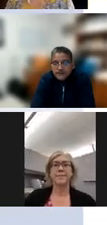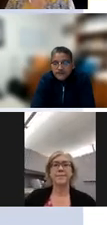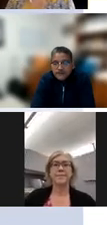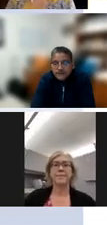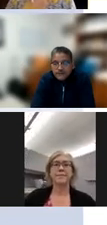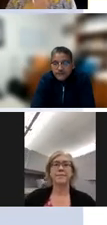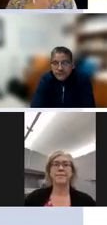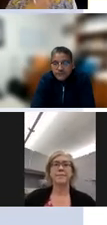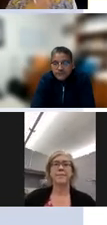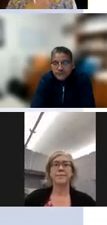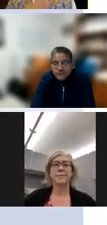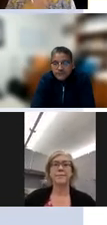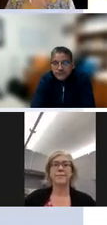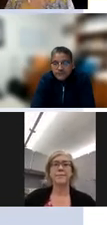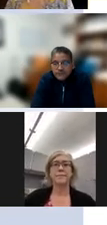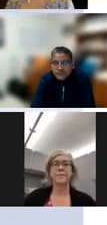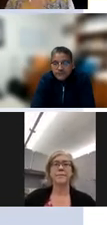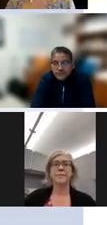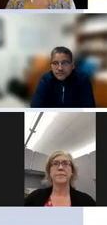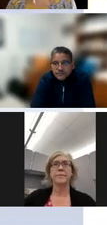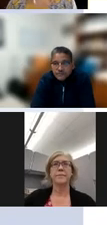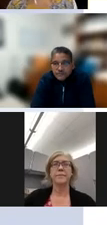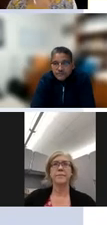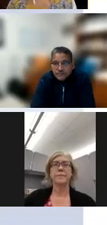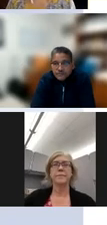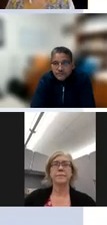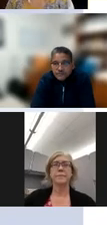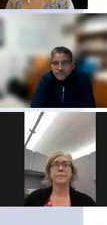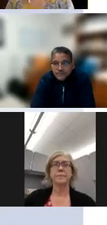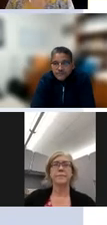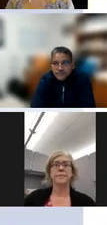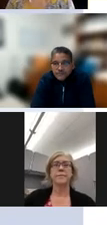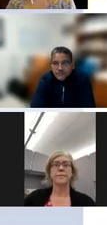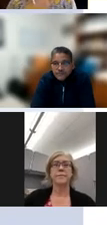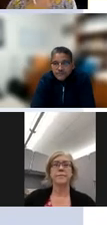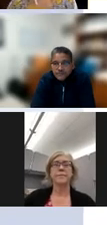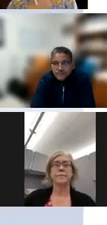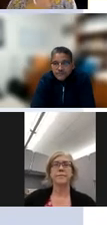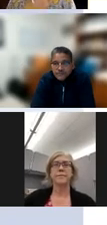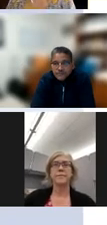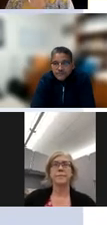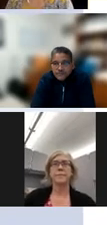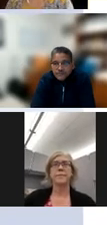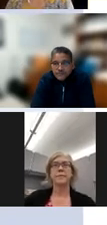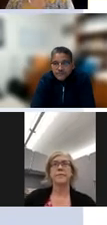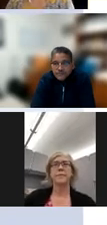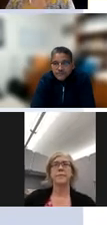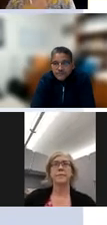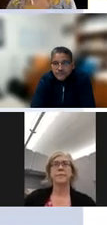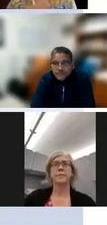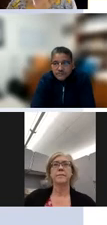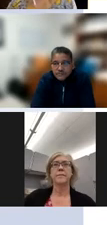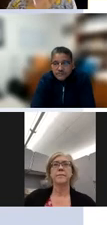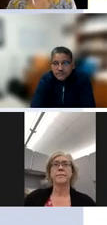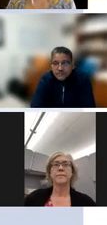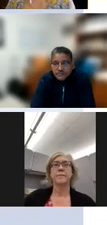I'm sure you're gonna have questions about. So I want to make sure we get all of those answered. There will be a whole